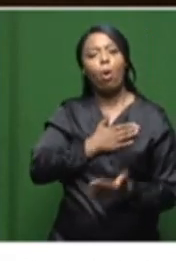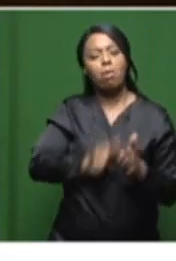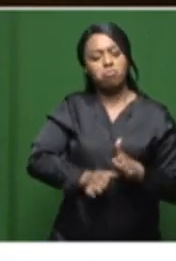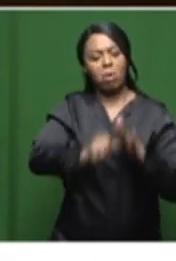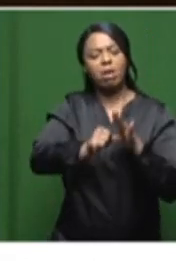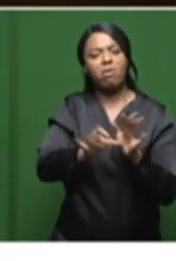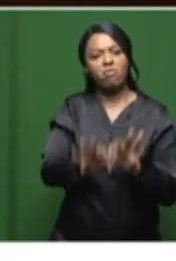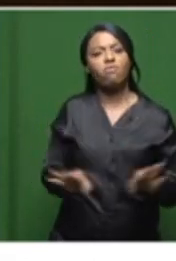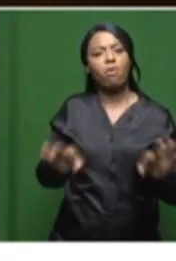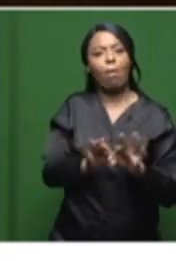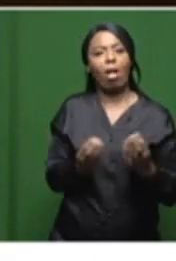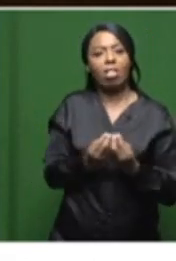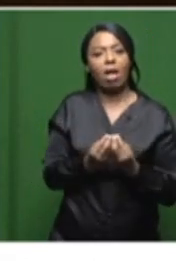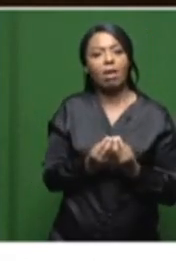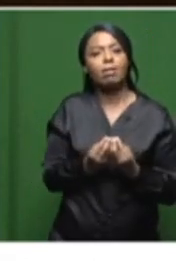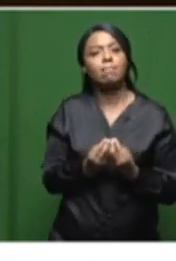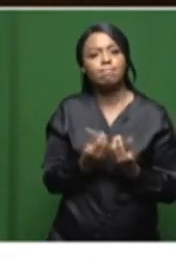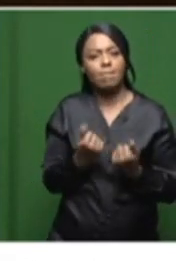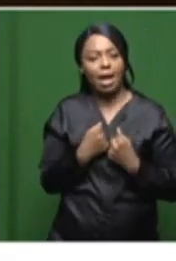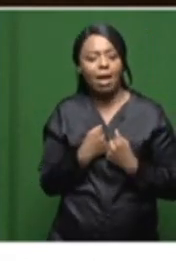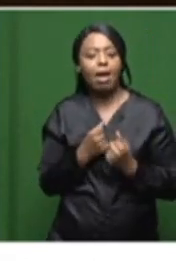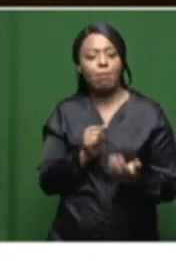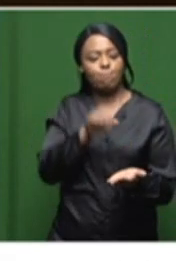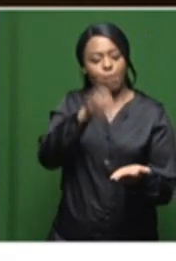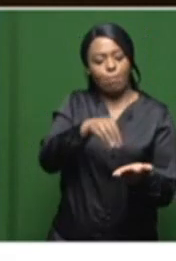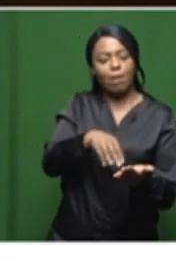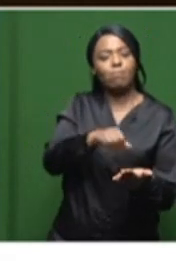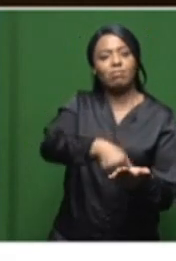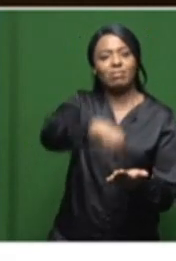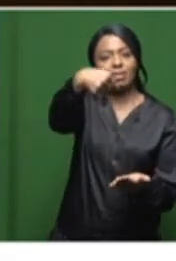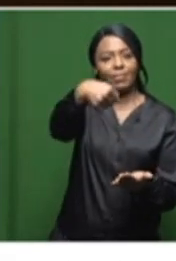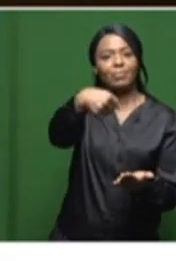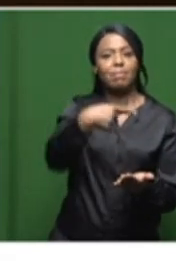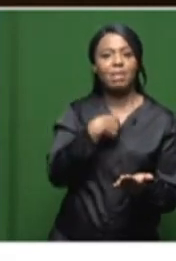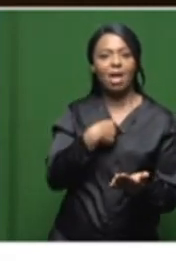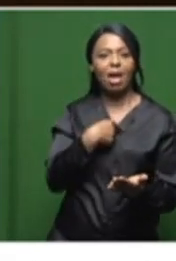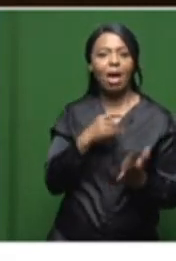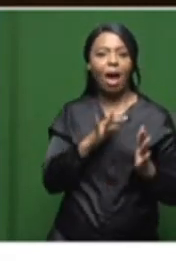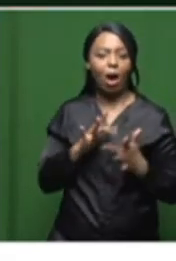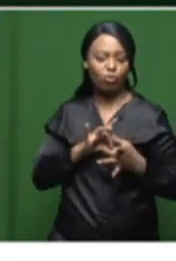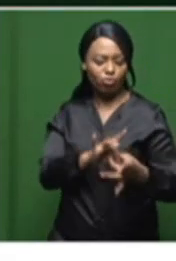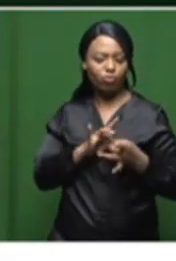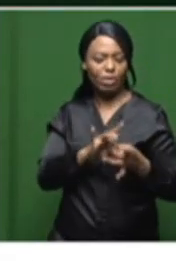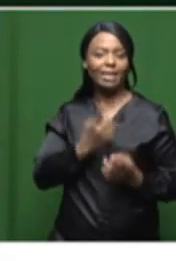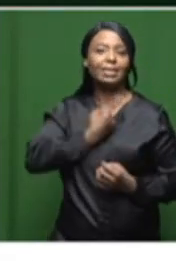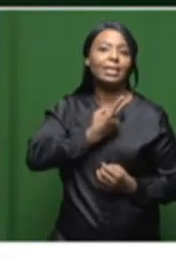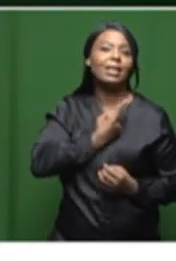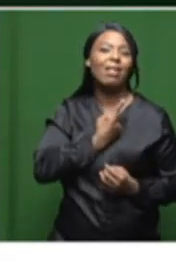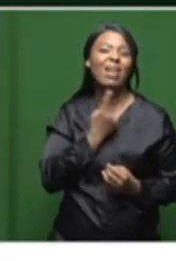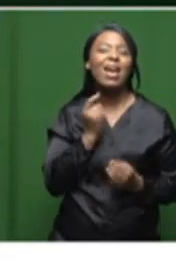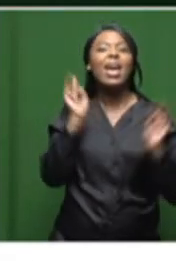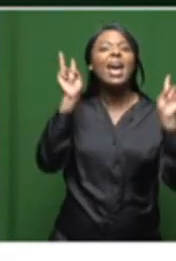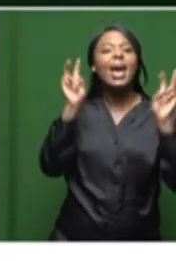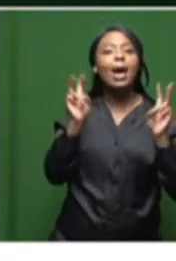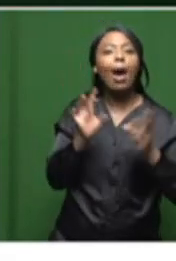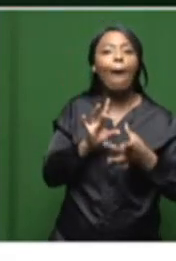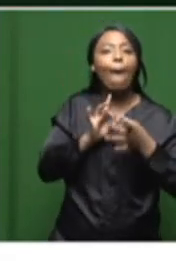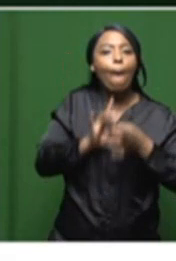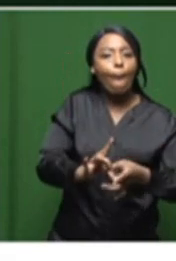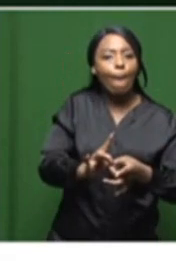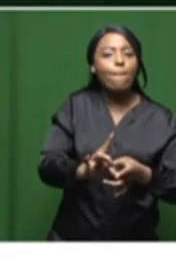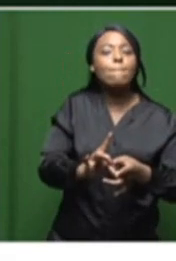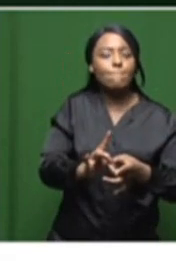objects. So it was mainly a conversation with myself about home and just, yeah, diving deep into